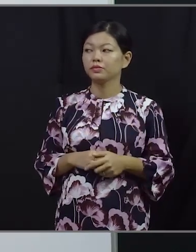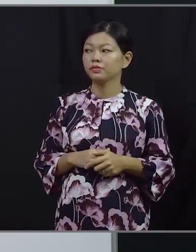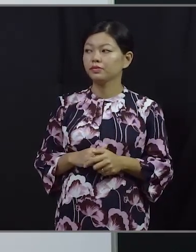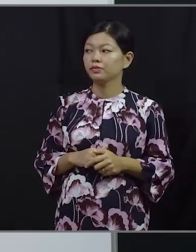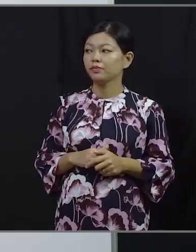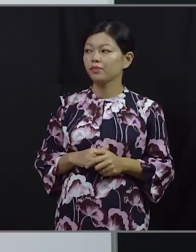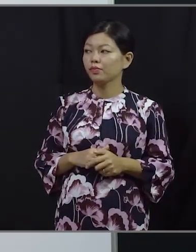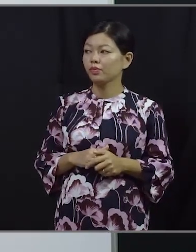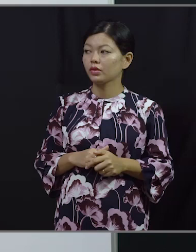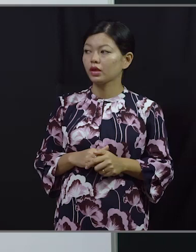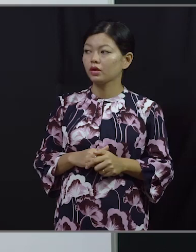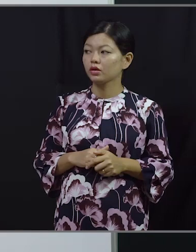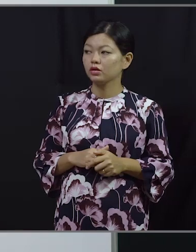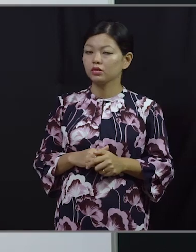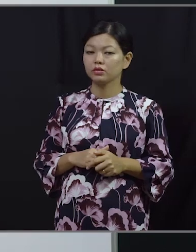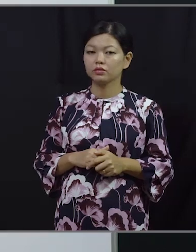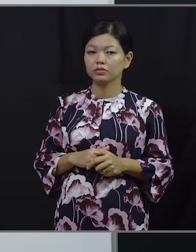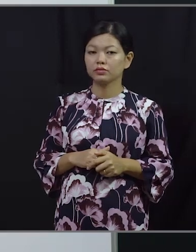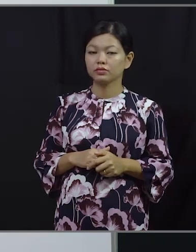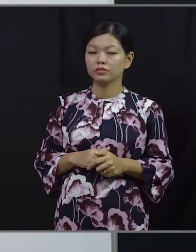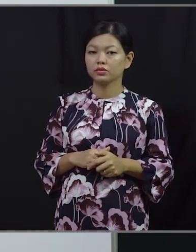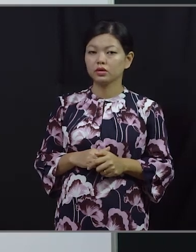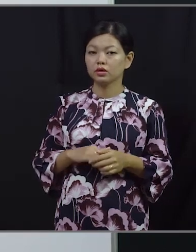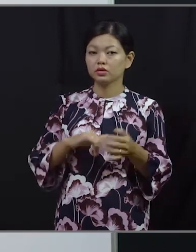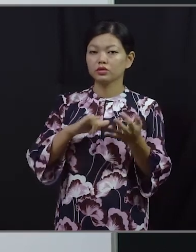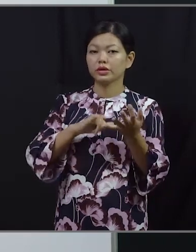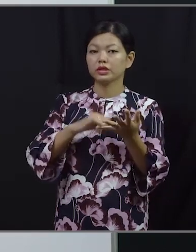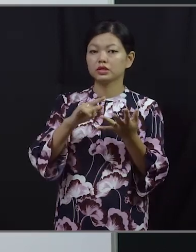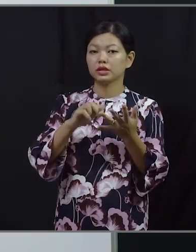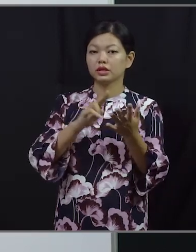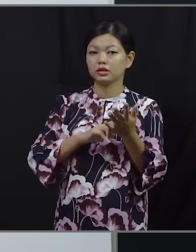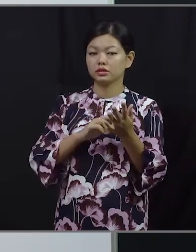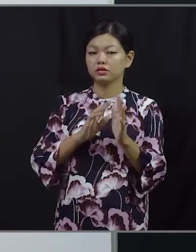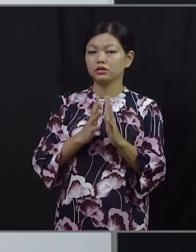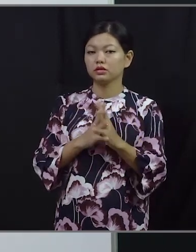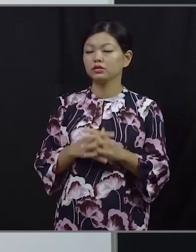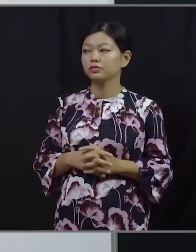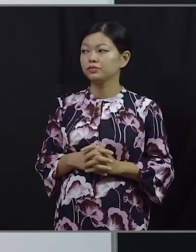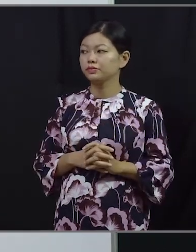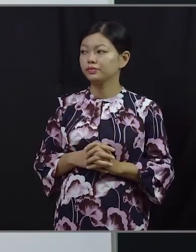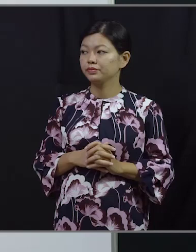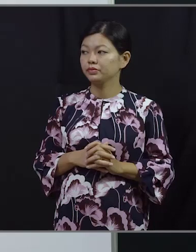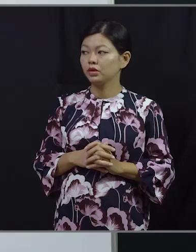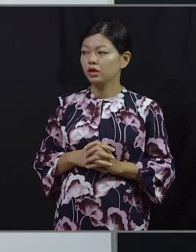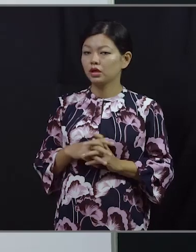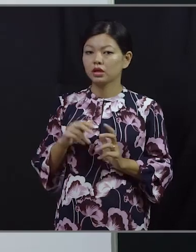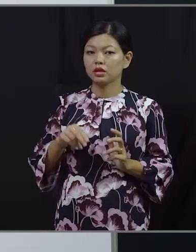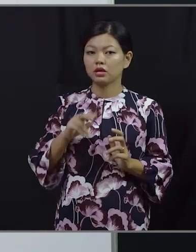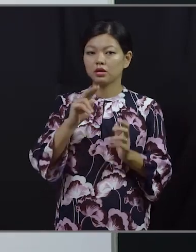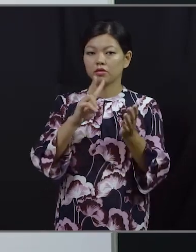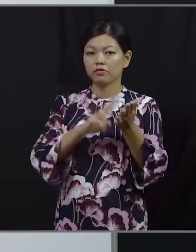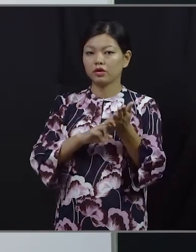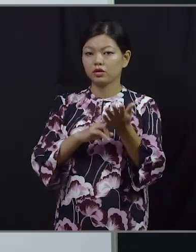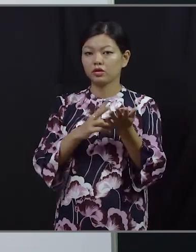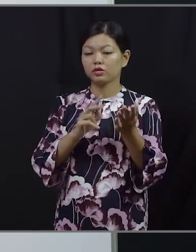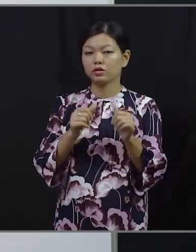that prism, we are using the Snell's law. Okay. So N21 refractive index equal to sin I by sin R. So now let's put the value of I as well